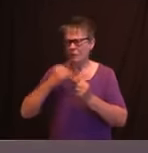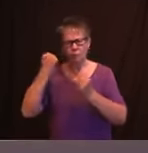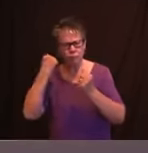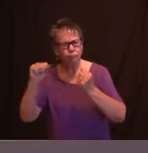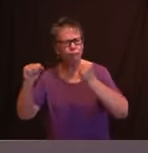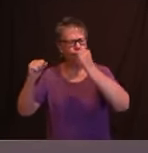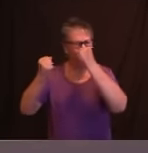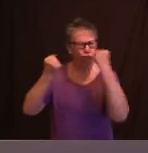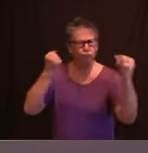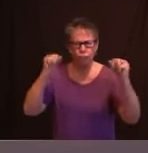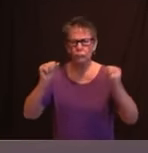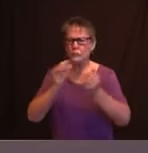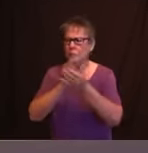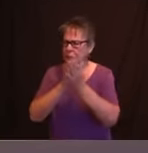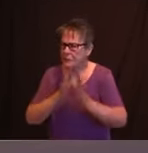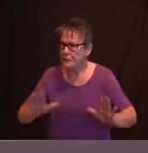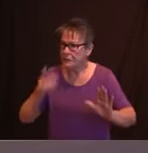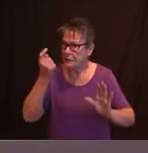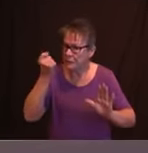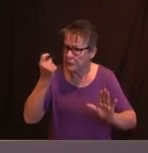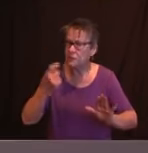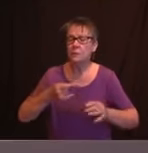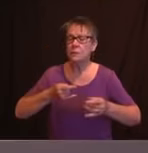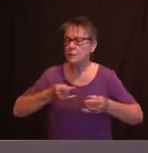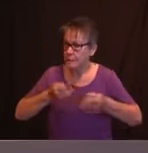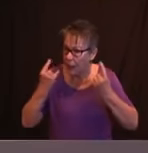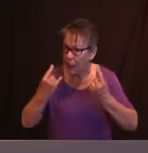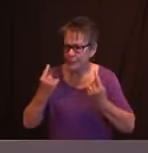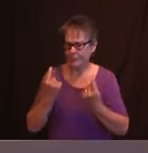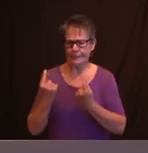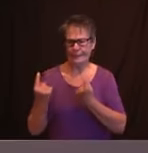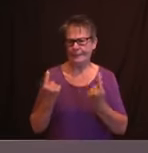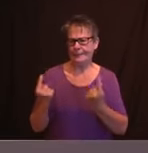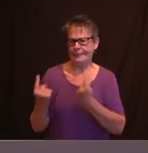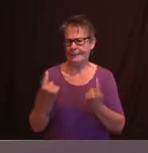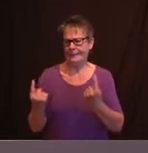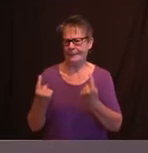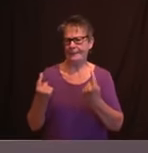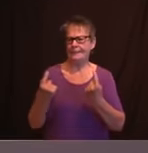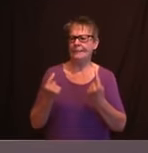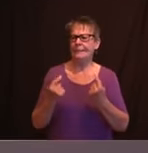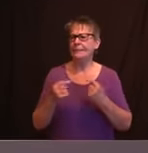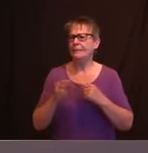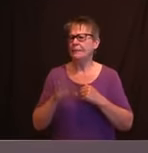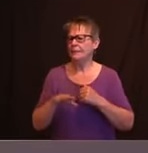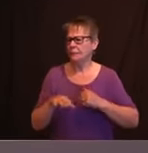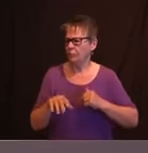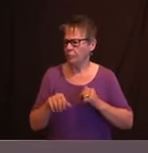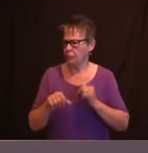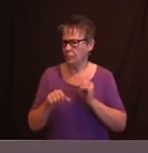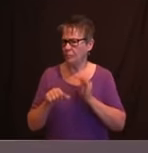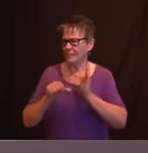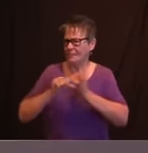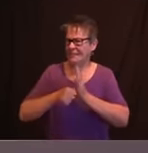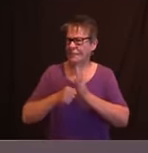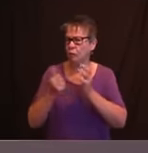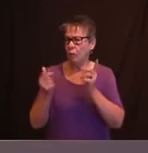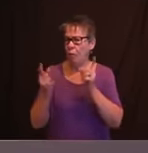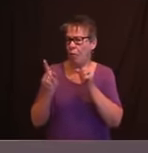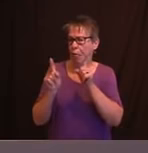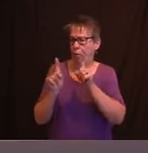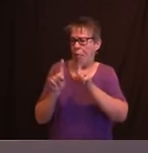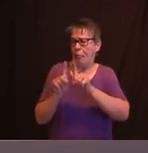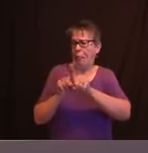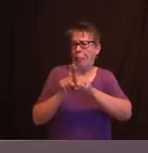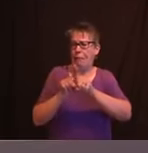in close proximity, I think you should get tested. The notion of a super spreader is very much the case.